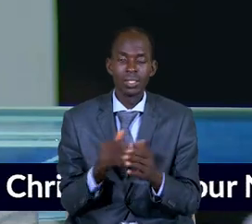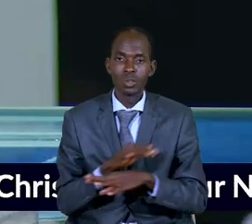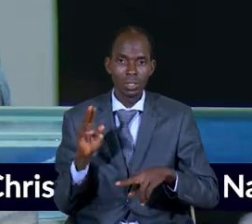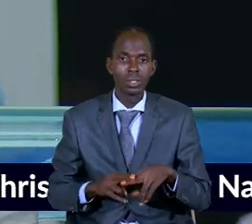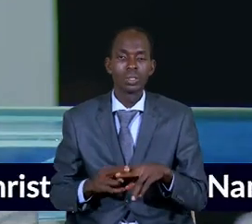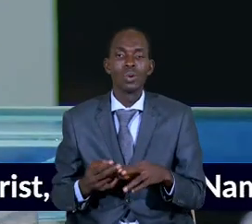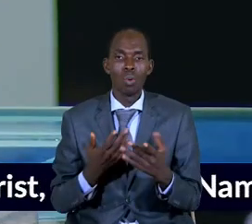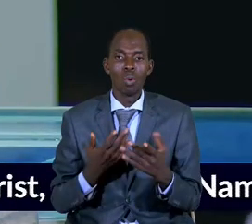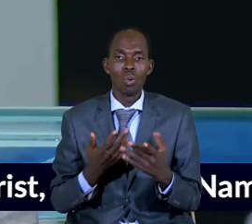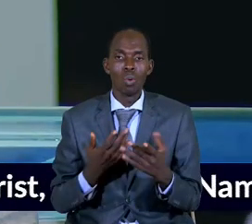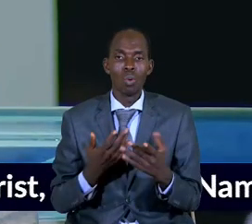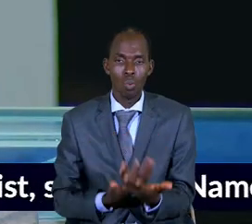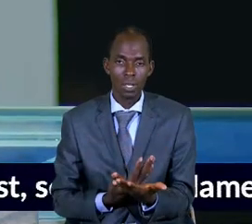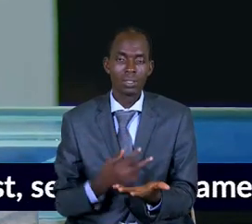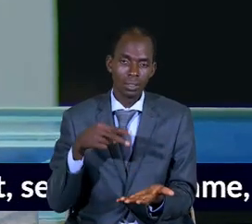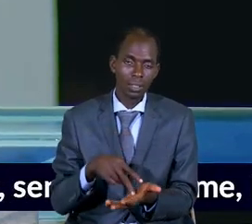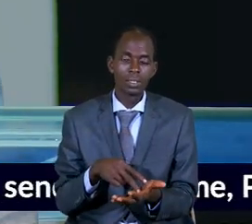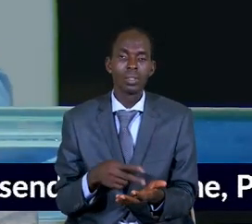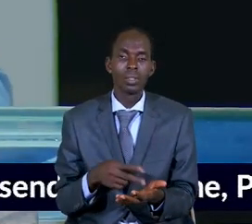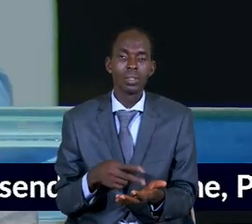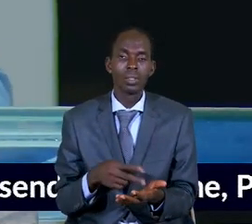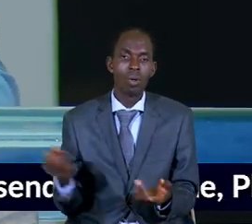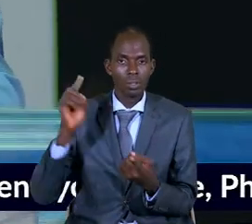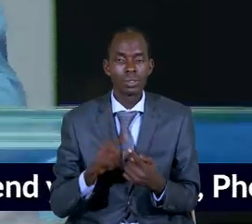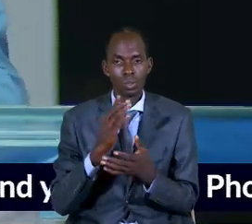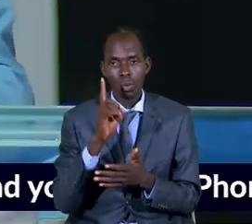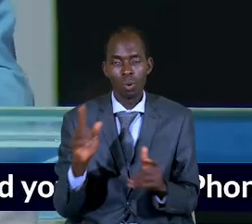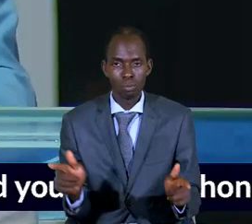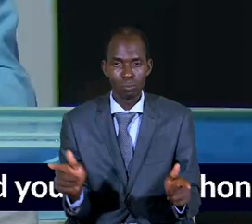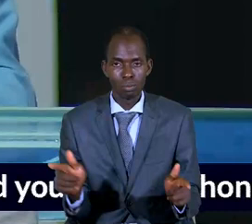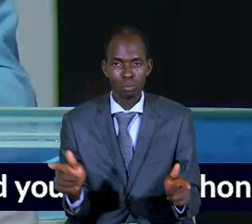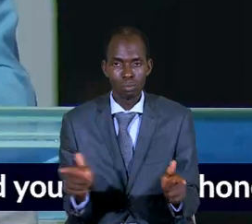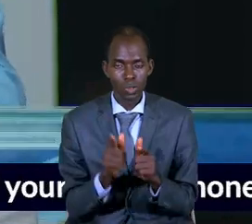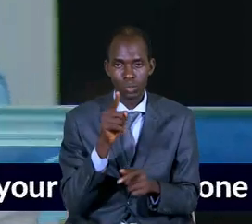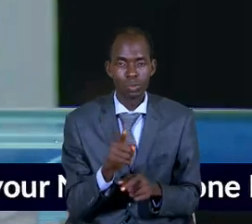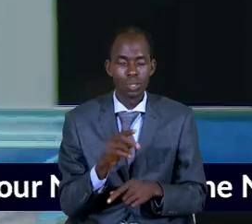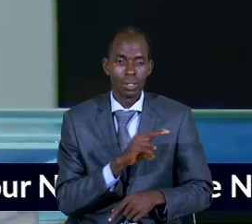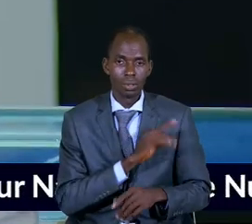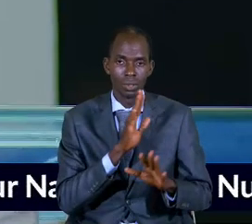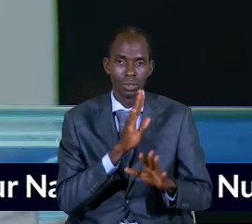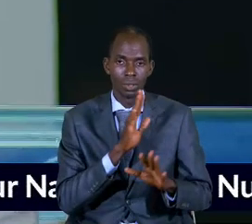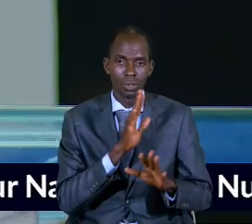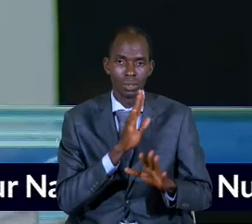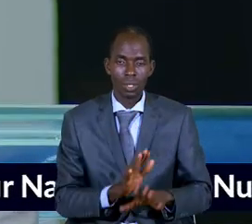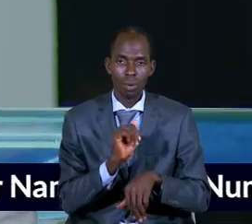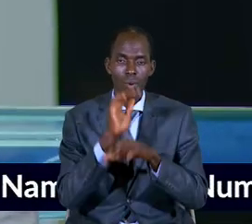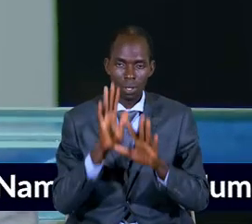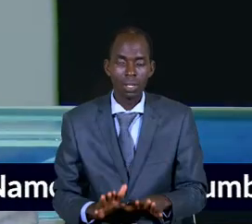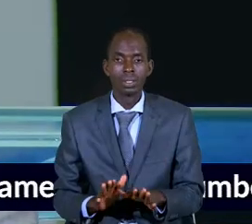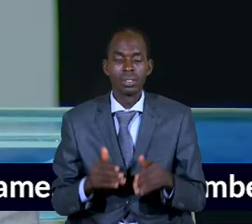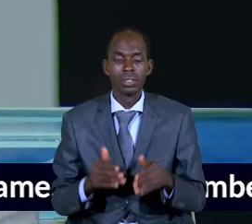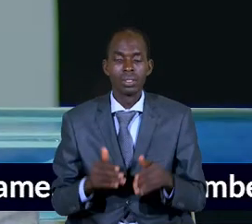As they fill that the form, look at the name. It's better written in